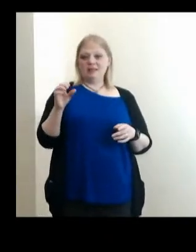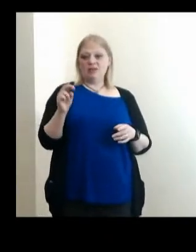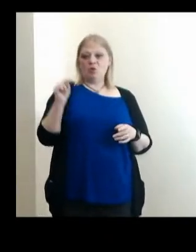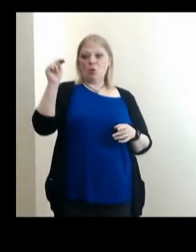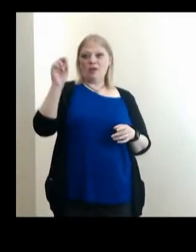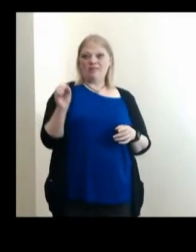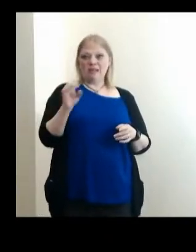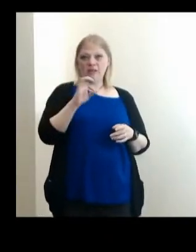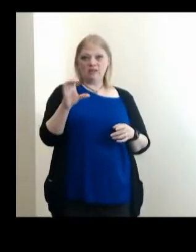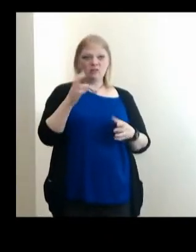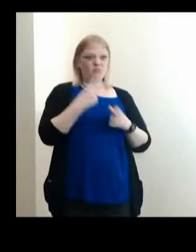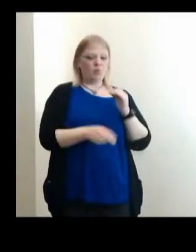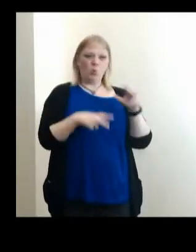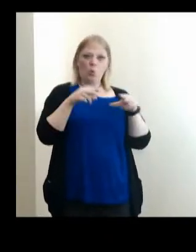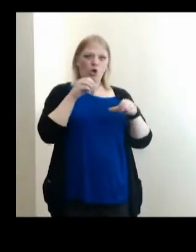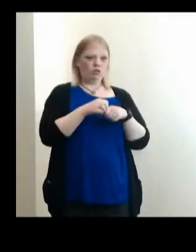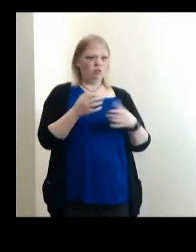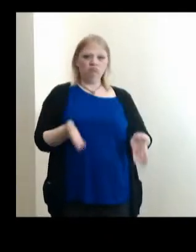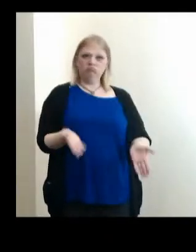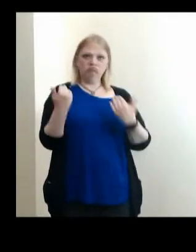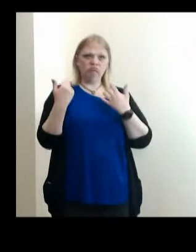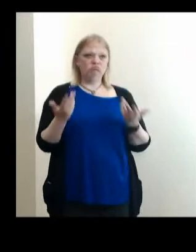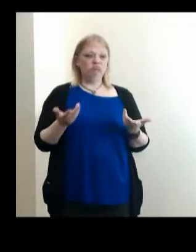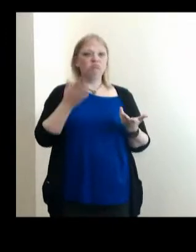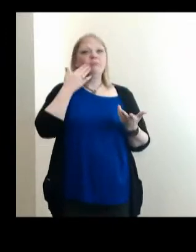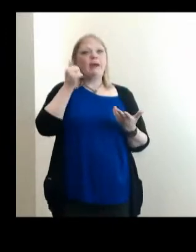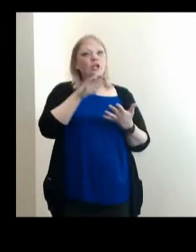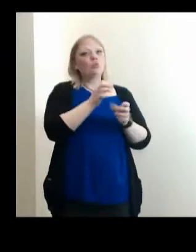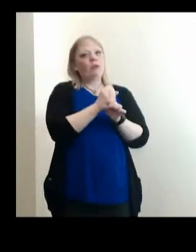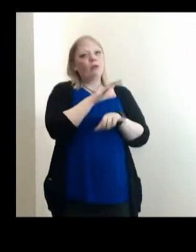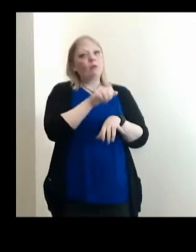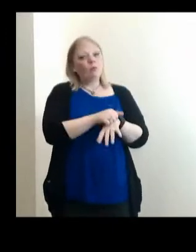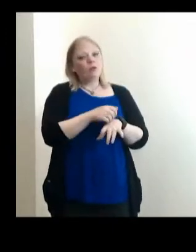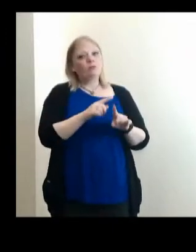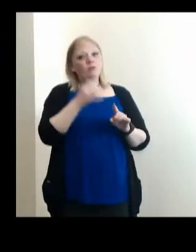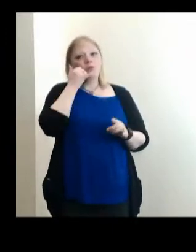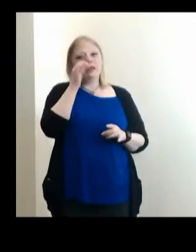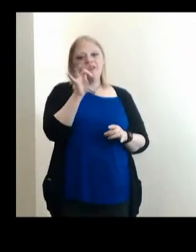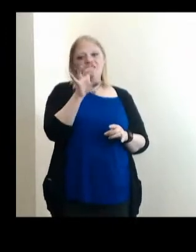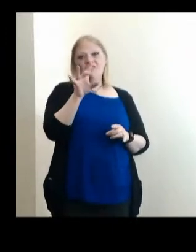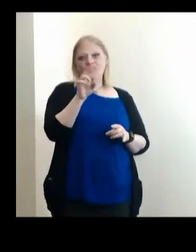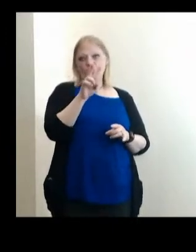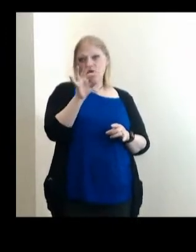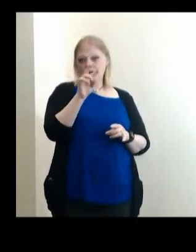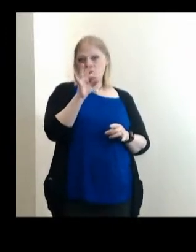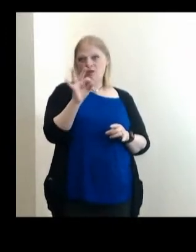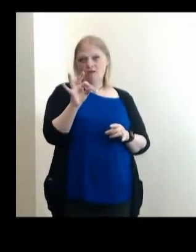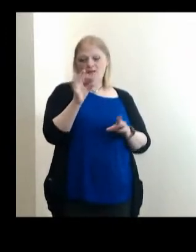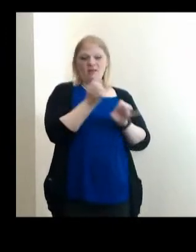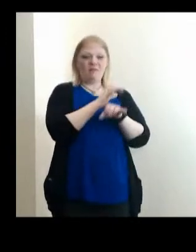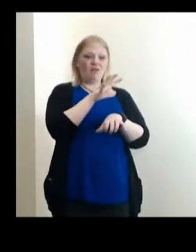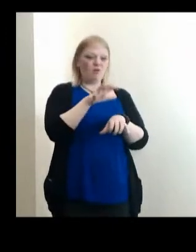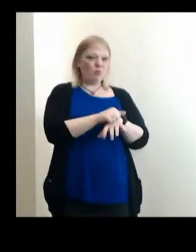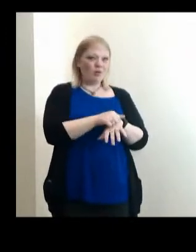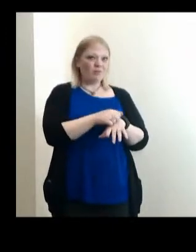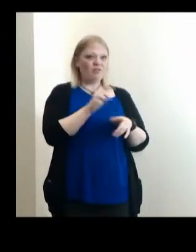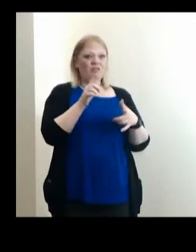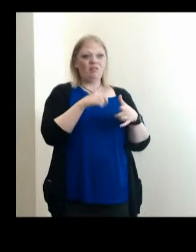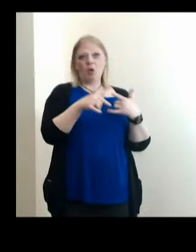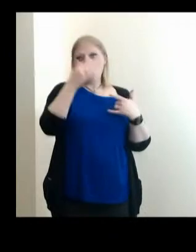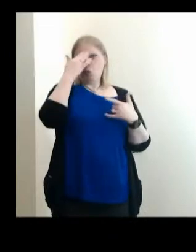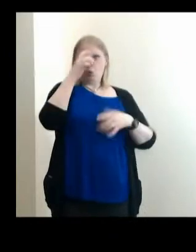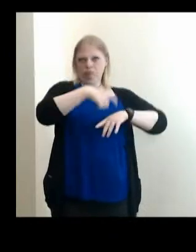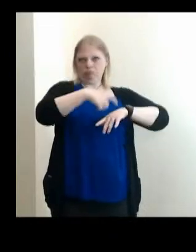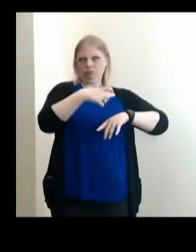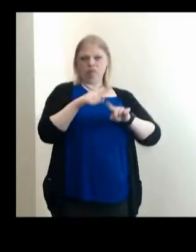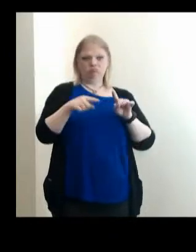clinics today are both walk-in clinics. You can come in. It's better to schedule an appointment. Call 858-2929, schedule an appointment so you know exactly your time. But